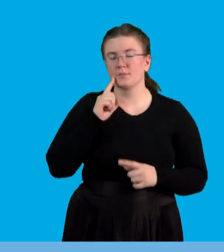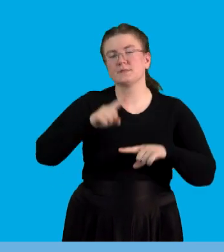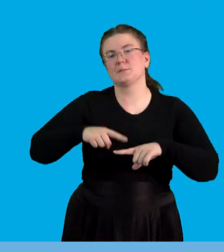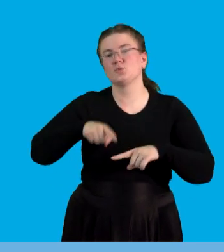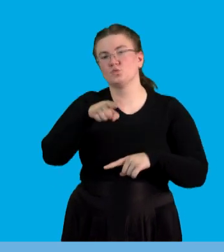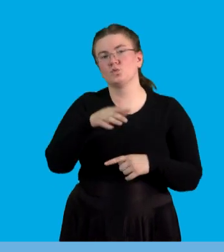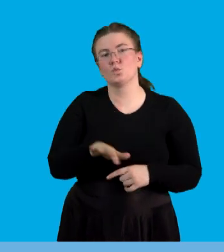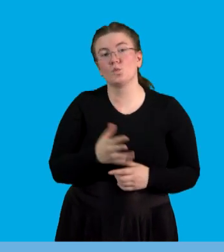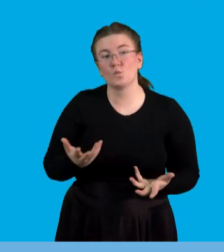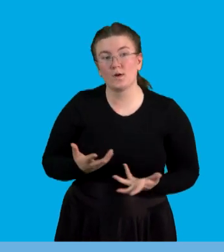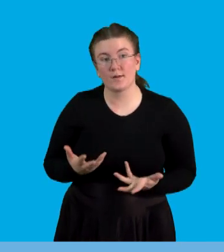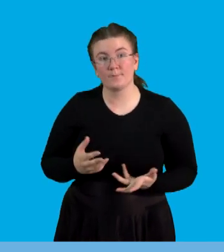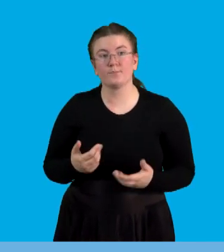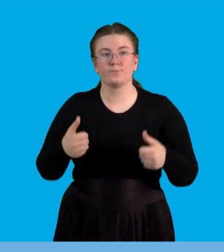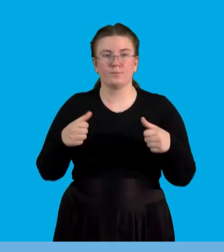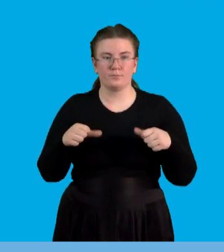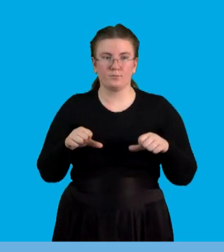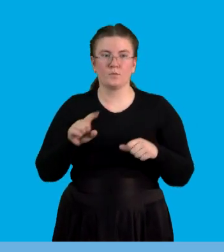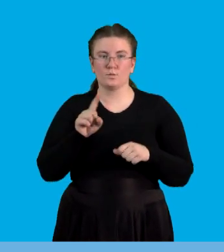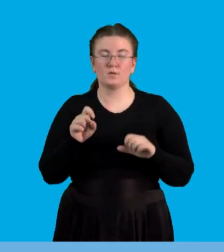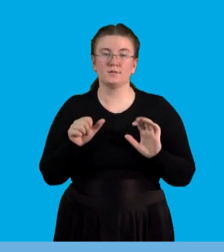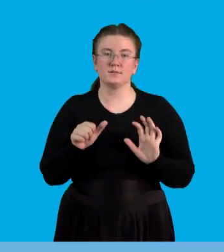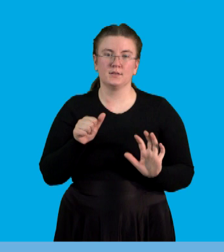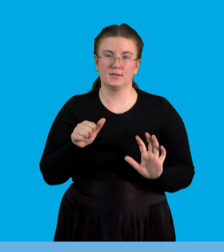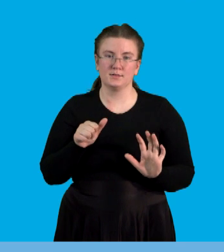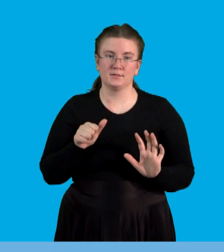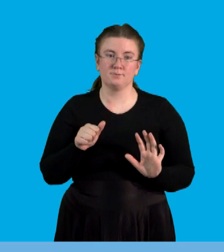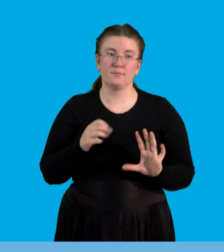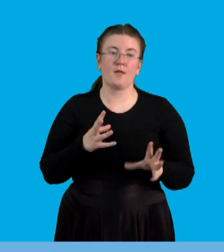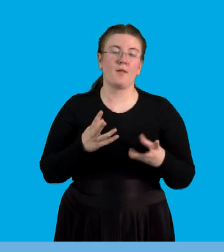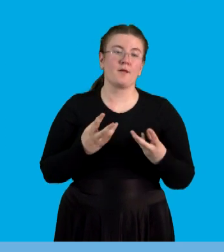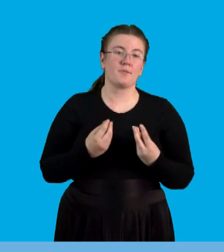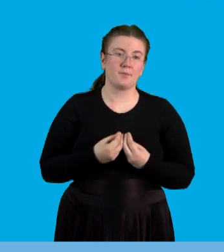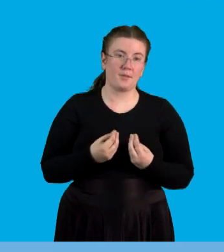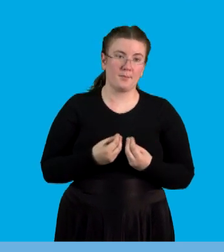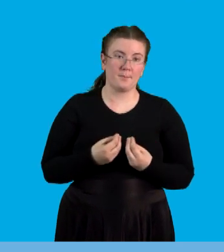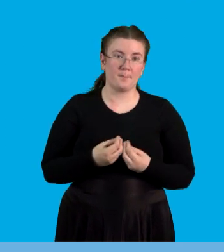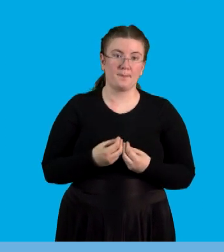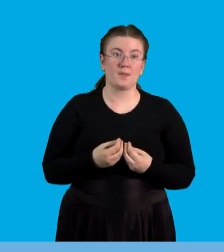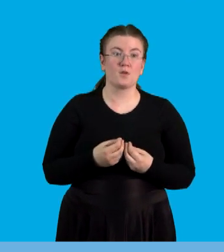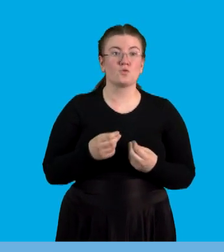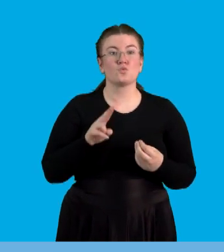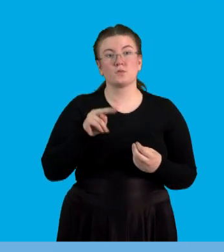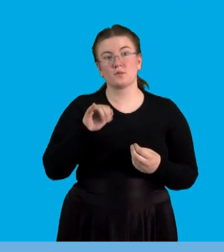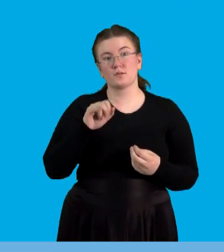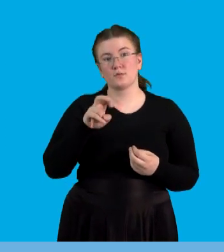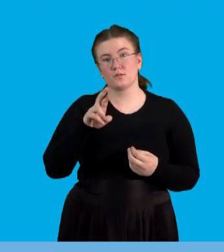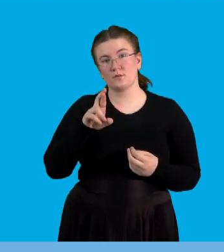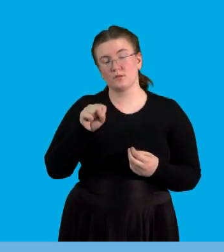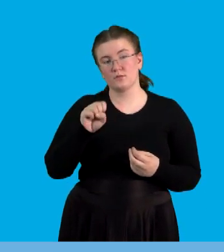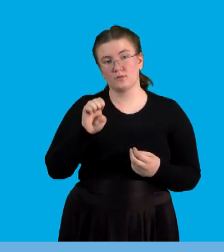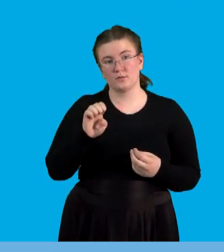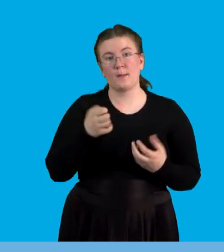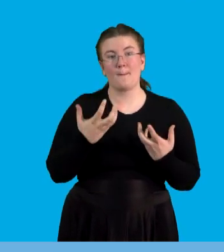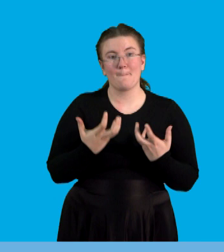on where you are. Then question 6 is asking us that, is the mass of an object the same everywhere in the universe? And we need to